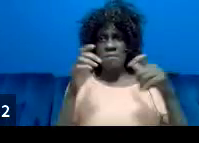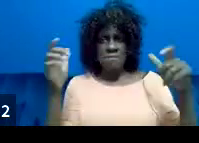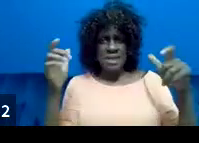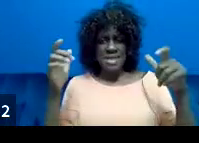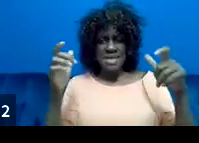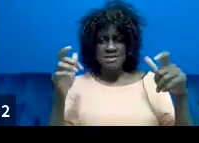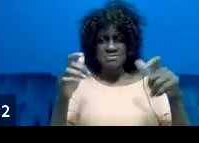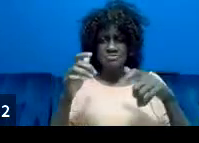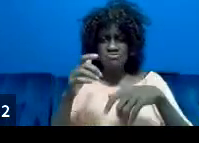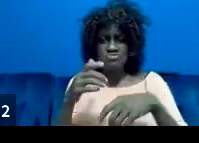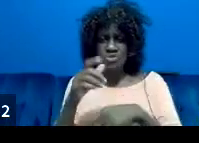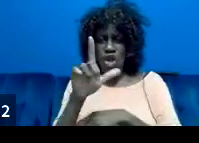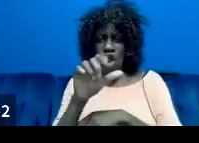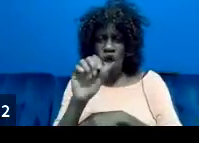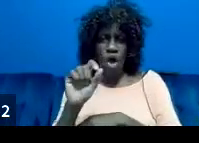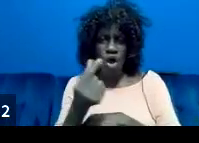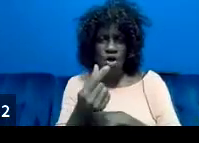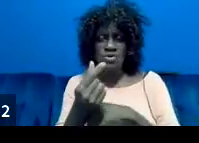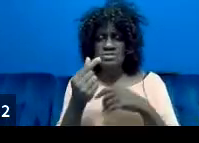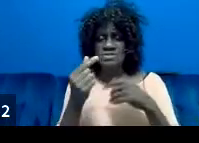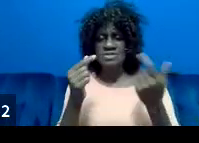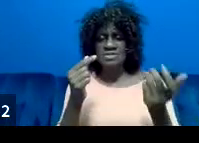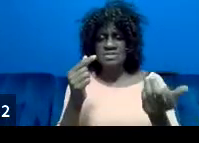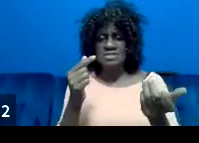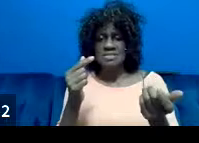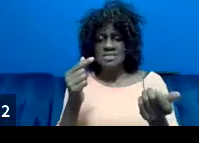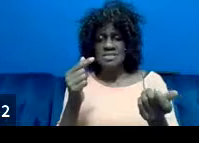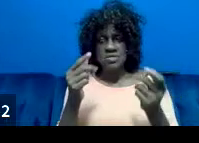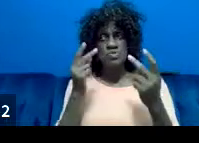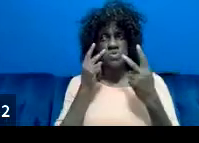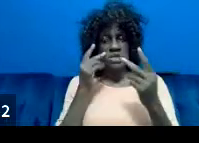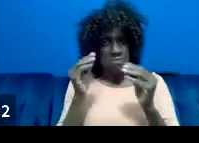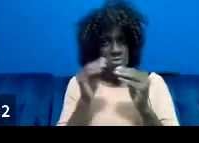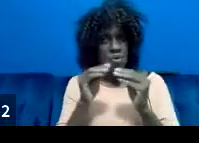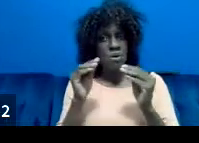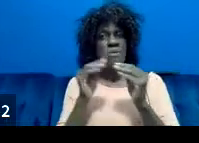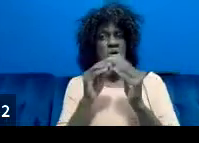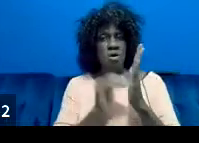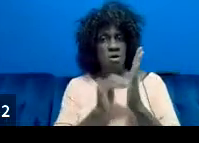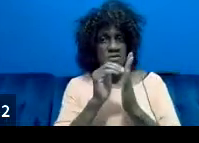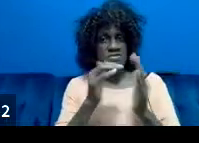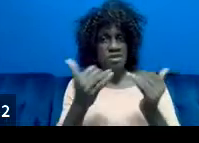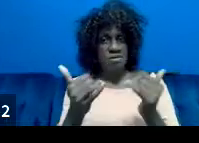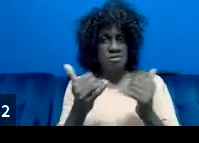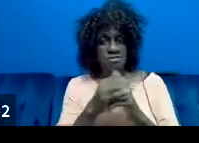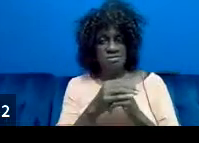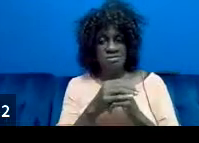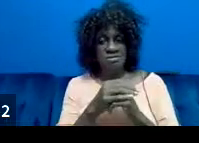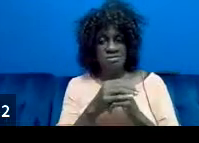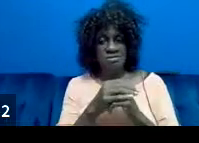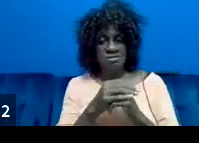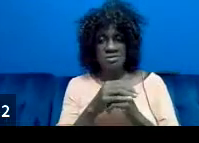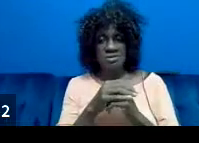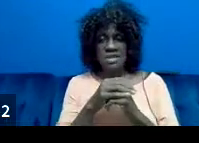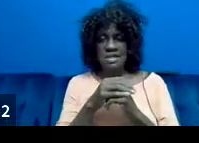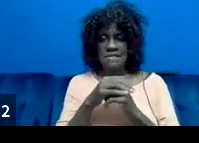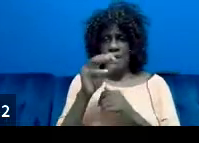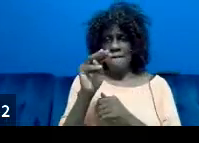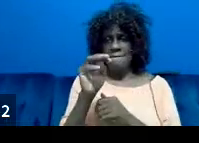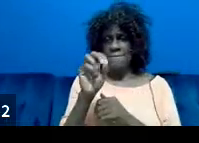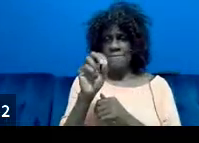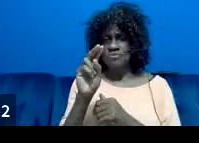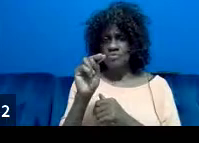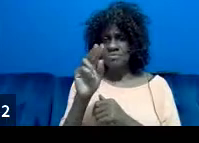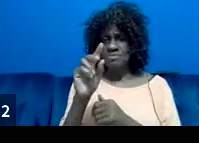things like that are being seen more and more frequently. And the mound question is